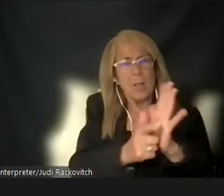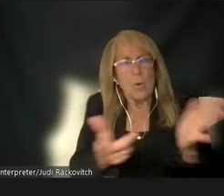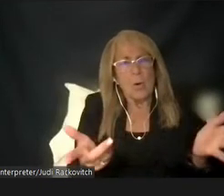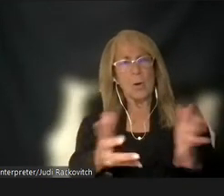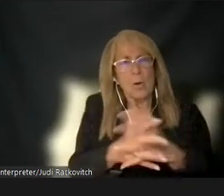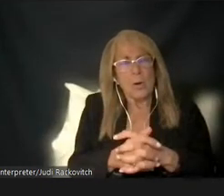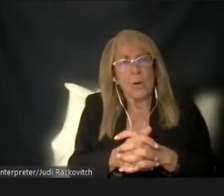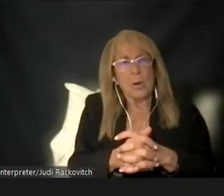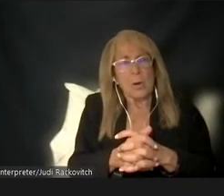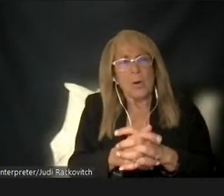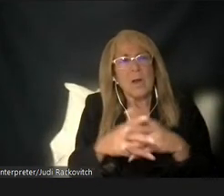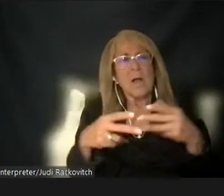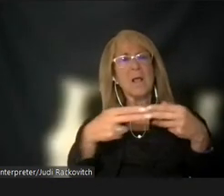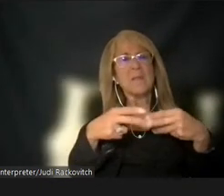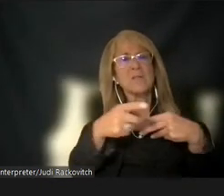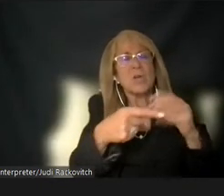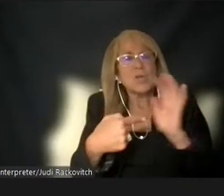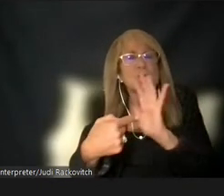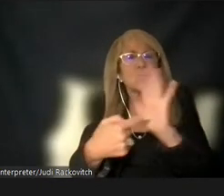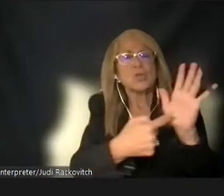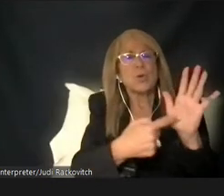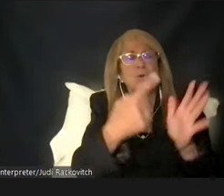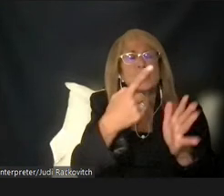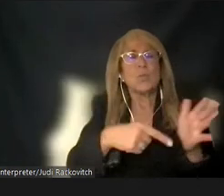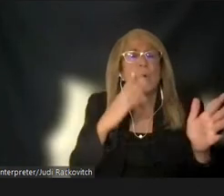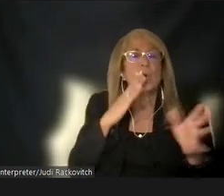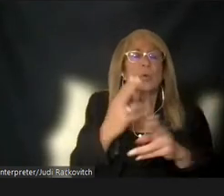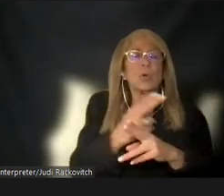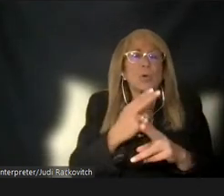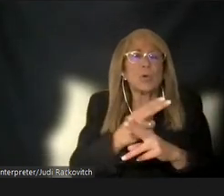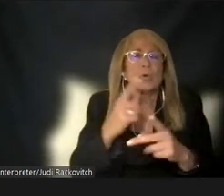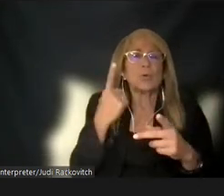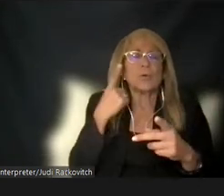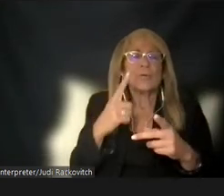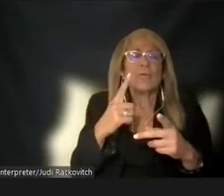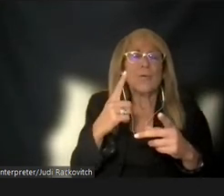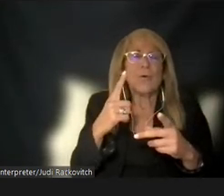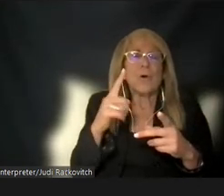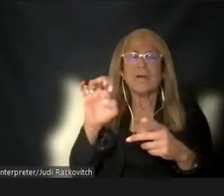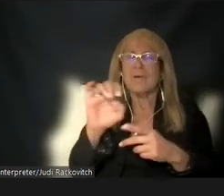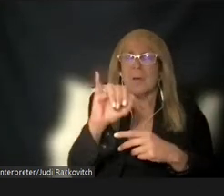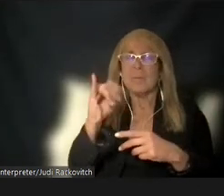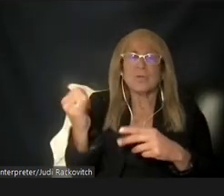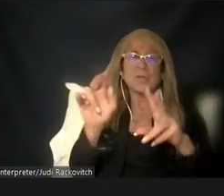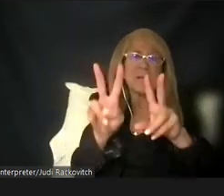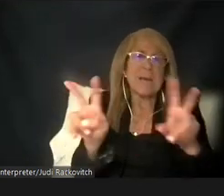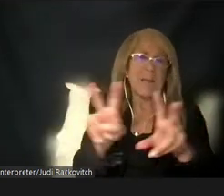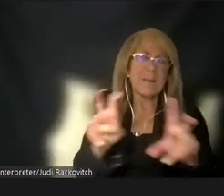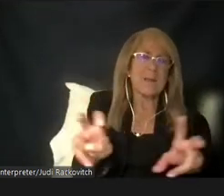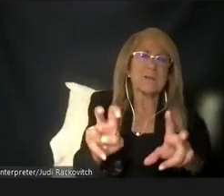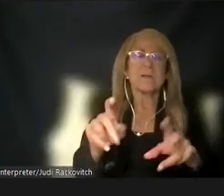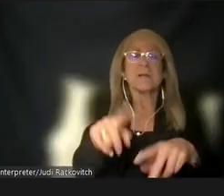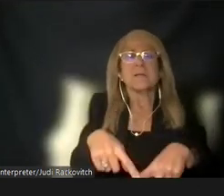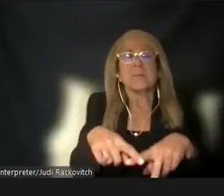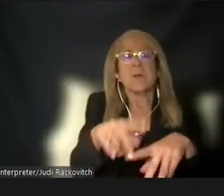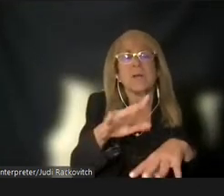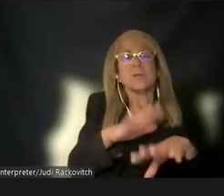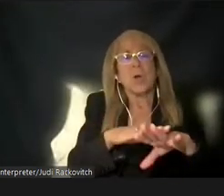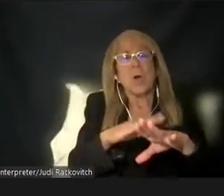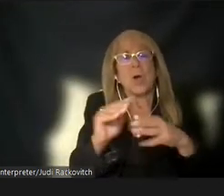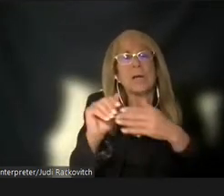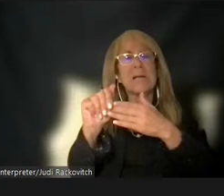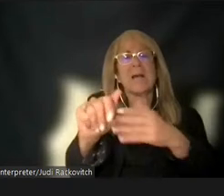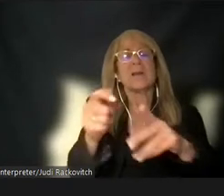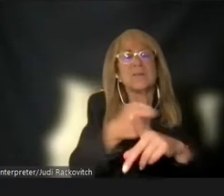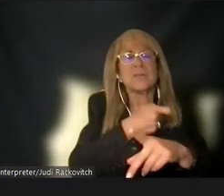This slide shows the steps we'll be using in developing our environmental justice analysis. It is based on guidance developed by Federal Highway Administration